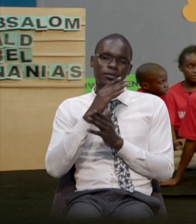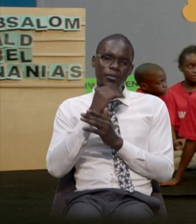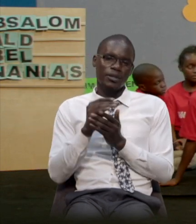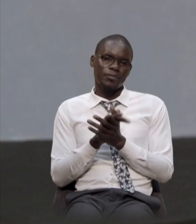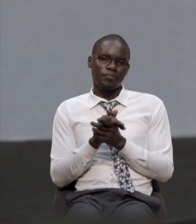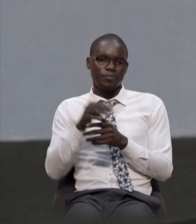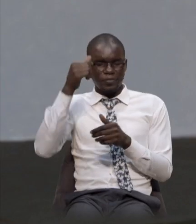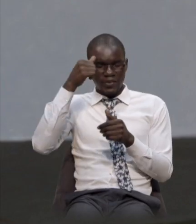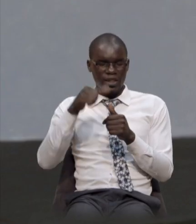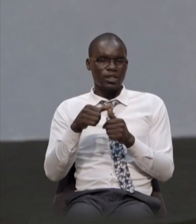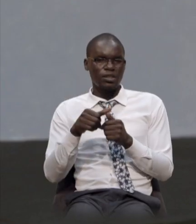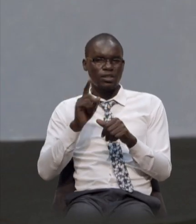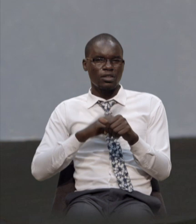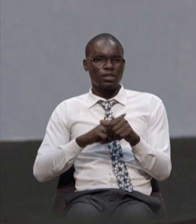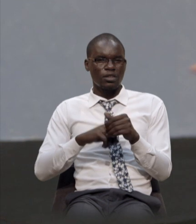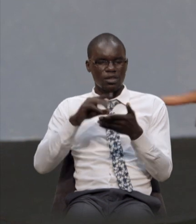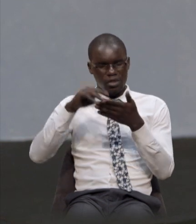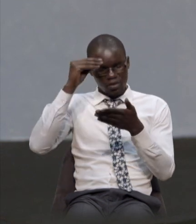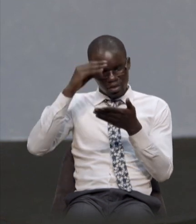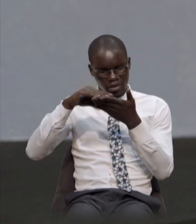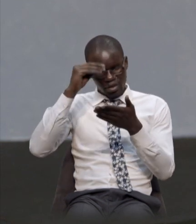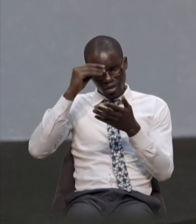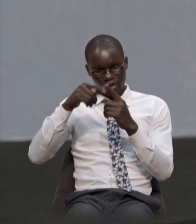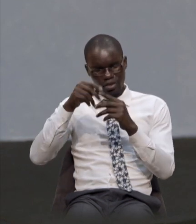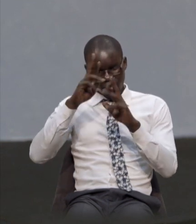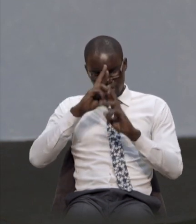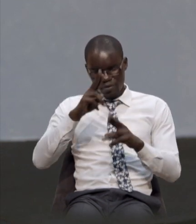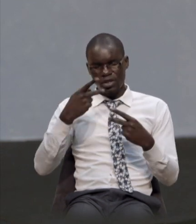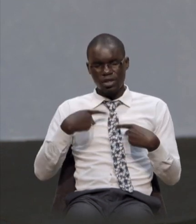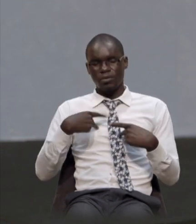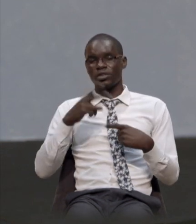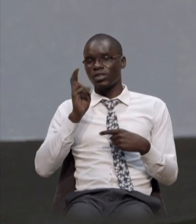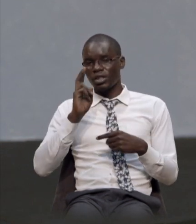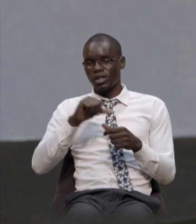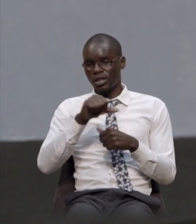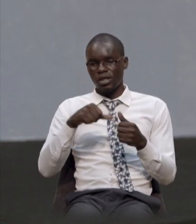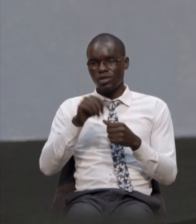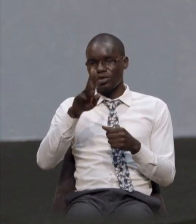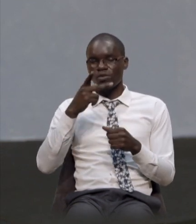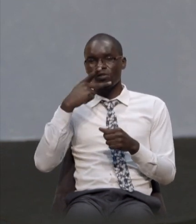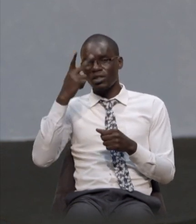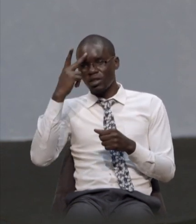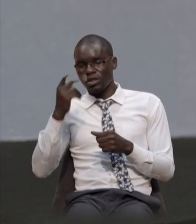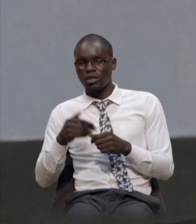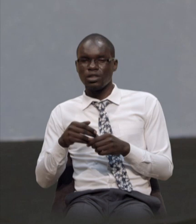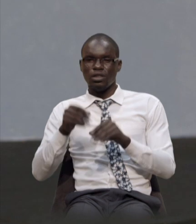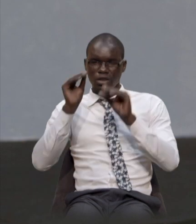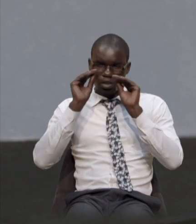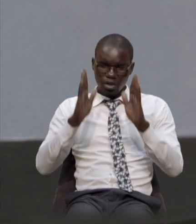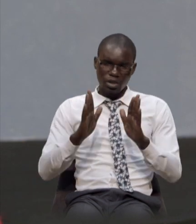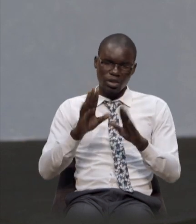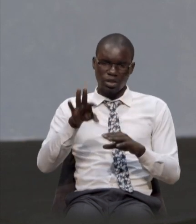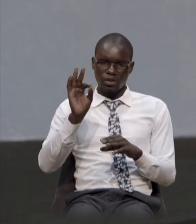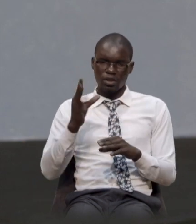God and man. Remember, when you learn to respect someone that you see around, your parents, your teachers, you can always find it easy